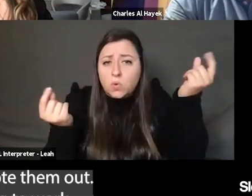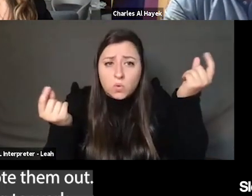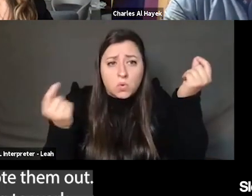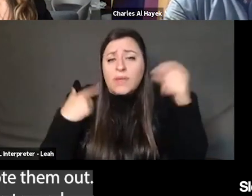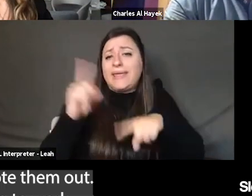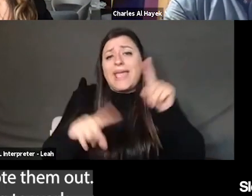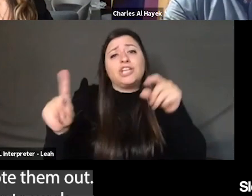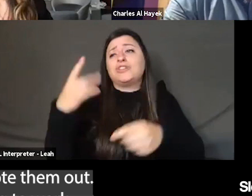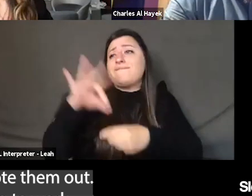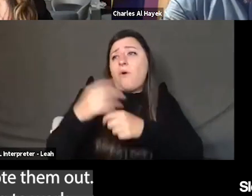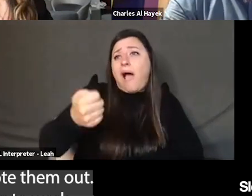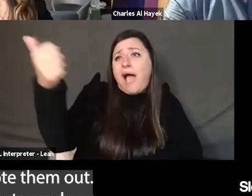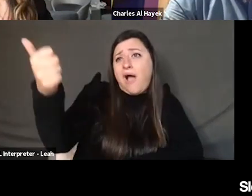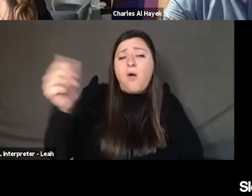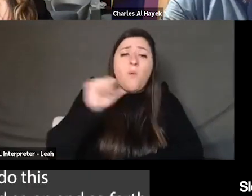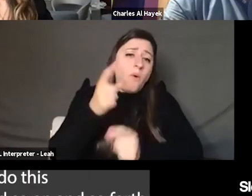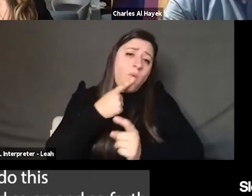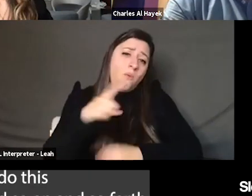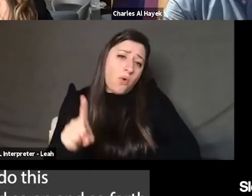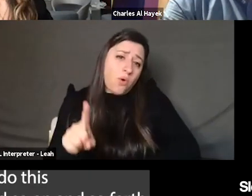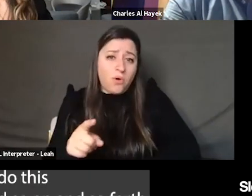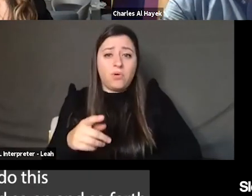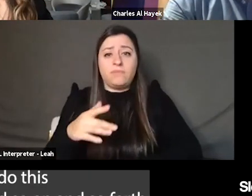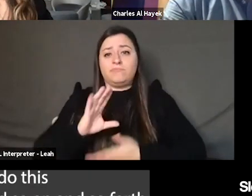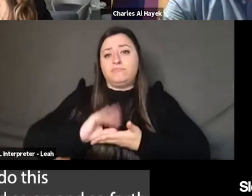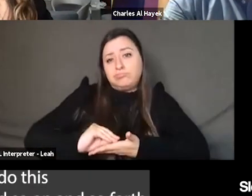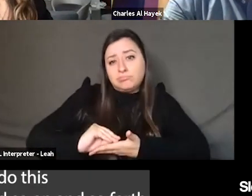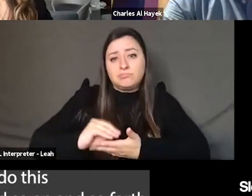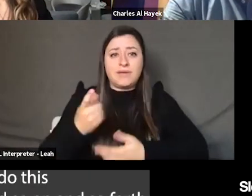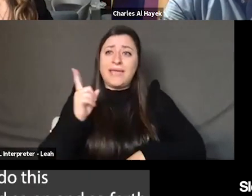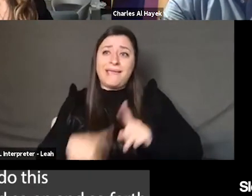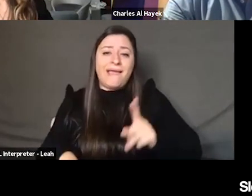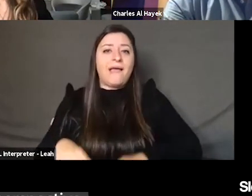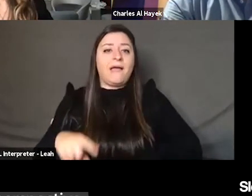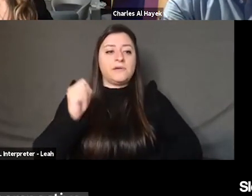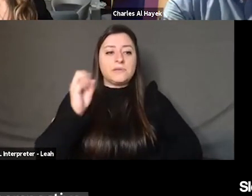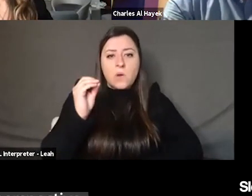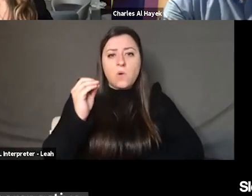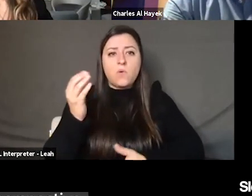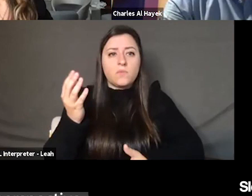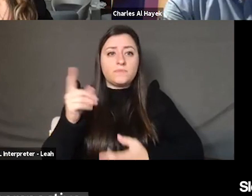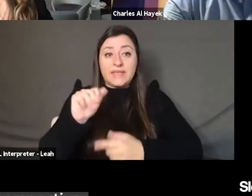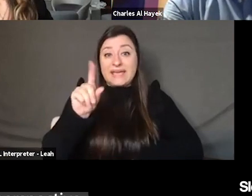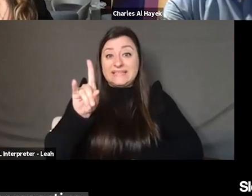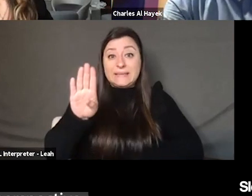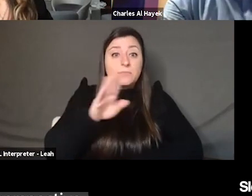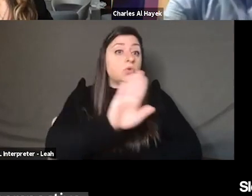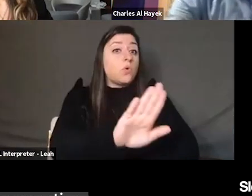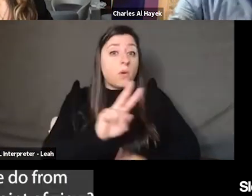just vote them out. It's not going to work. We can't do this and we can't do that, and so on and so forth. So Adib, from your